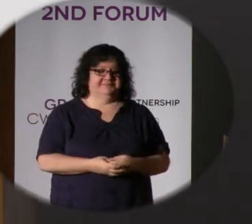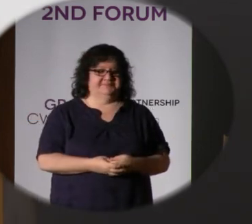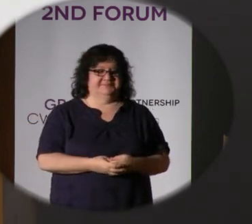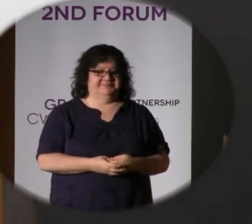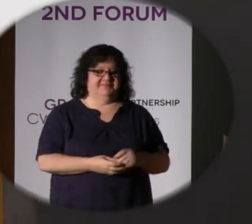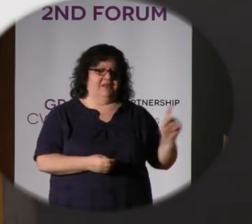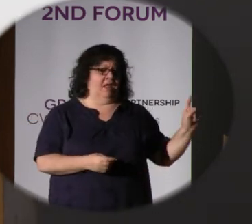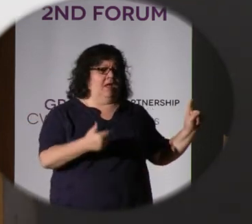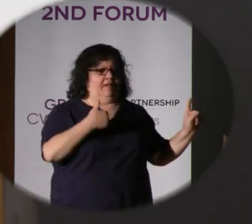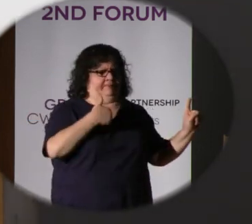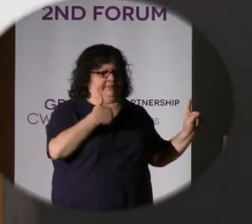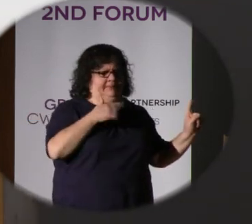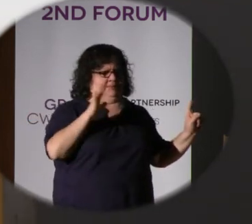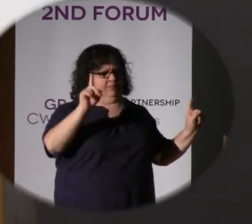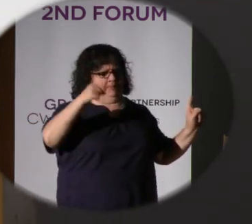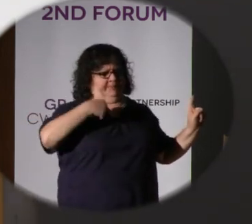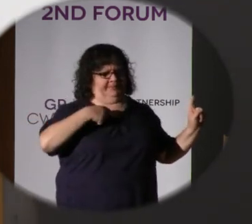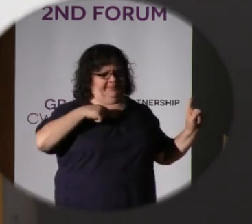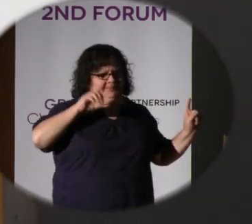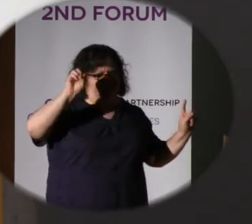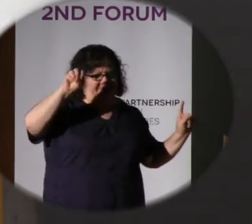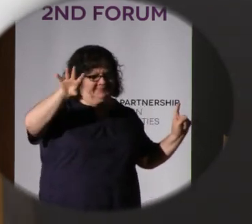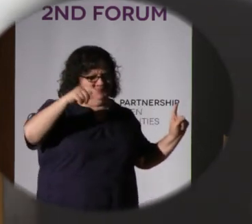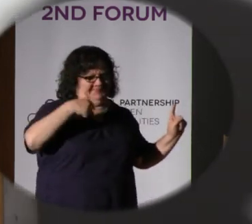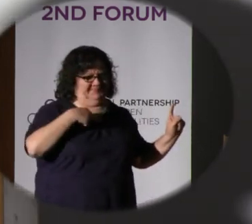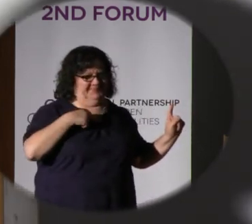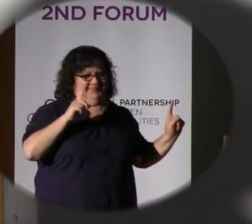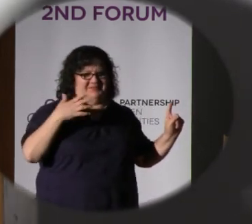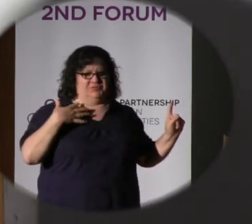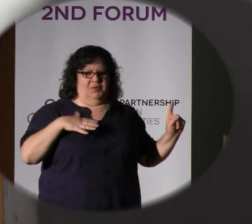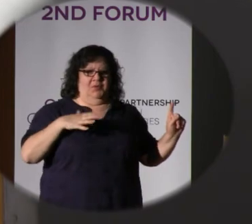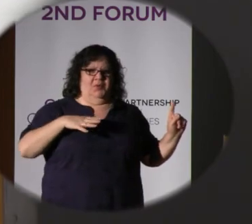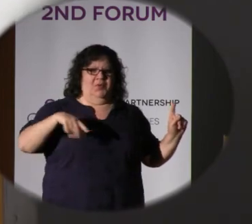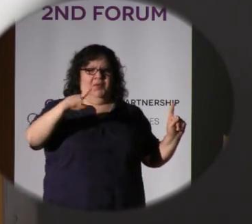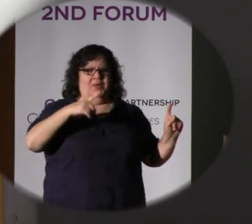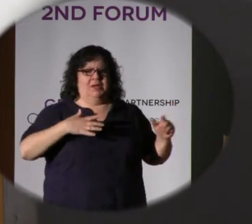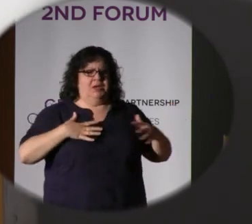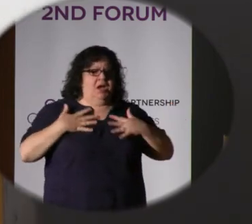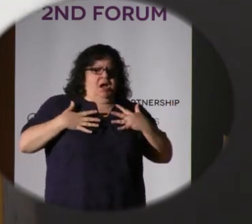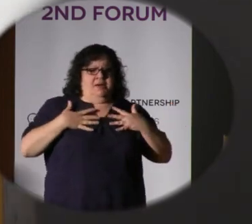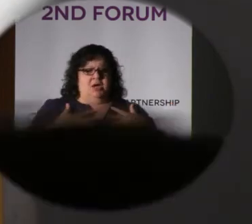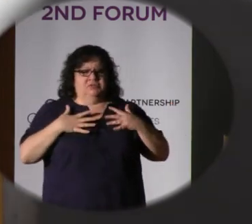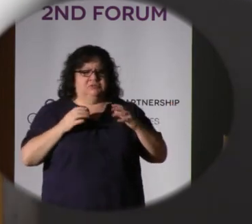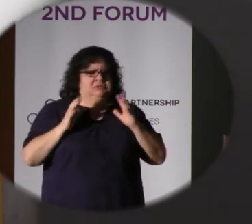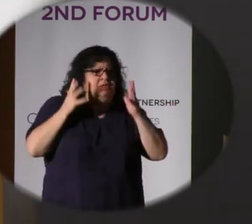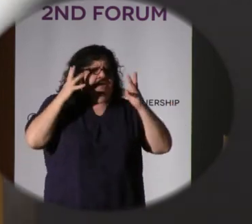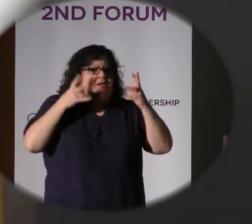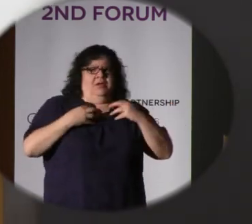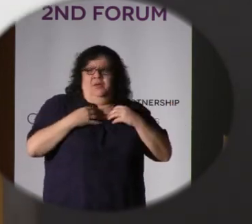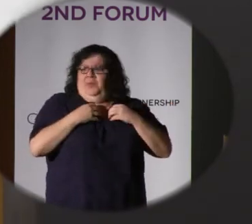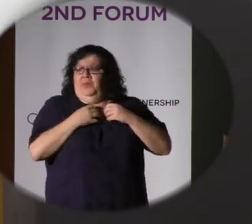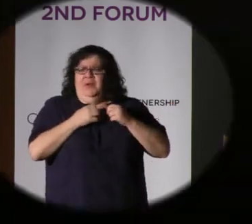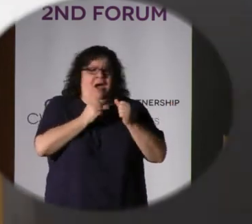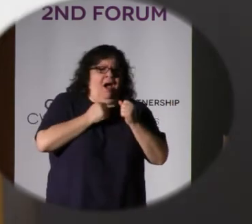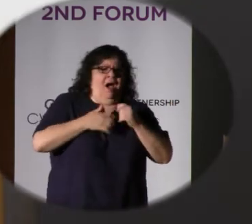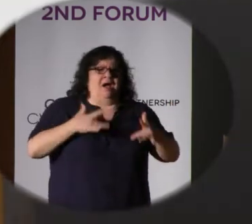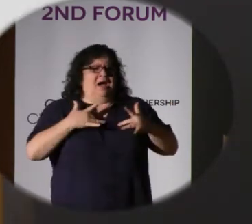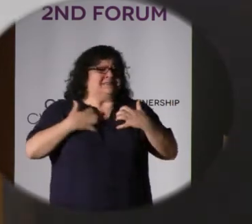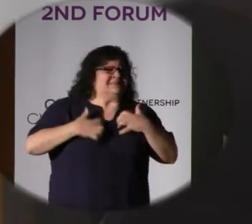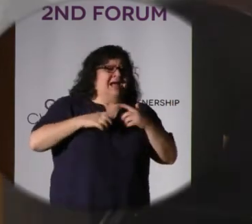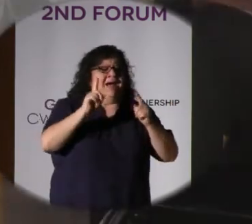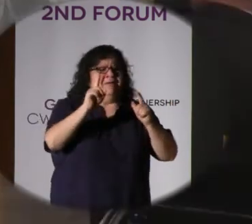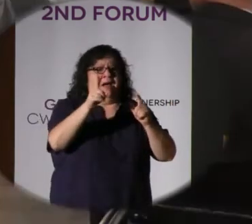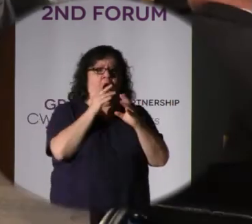this, if we talked a bit slower, the sign language interpreters might survive to the end of the day. Please. Sorry,